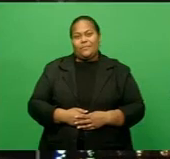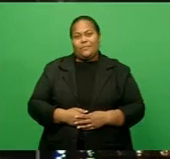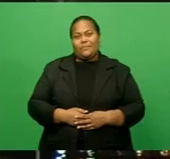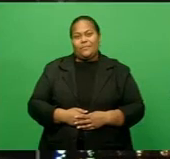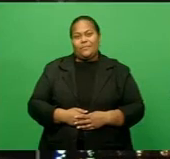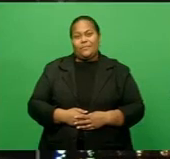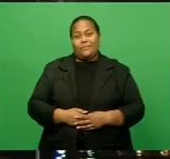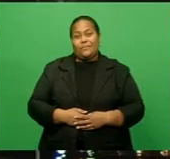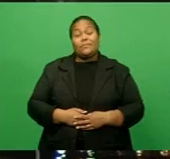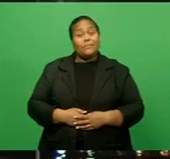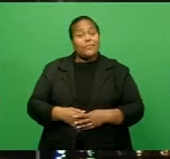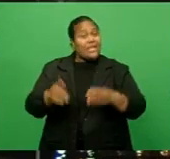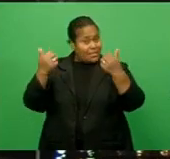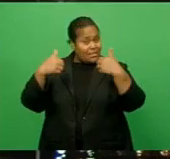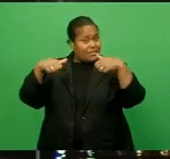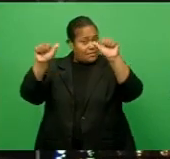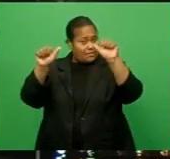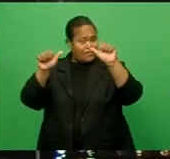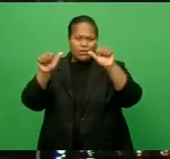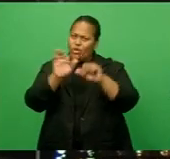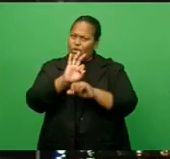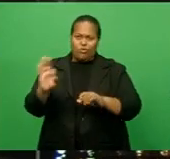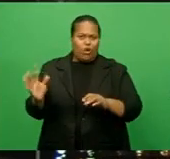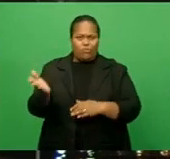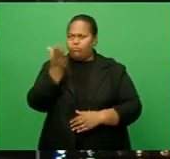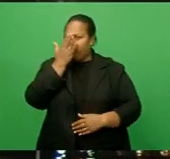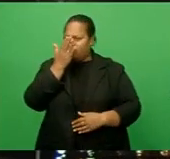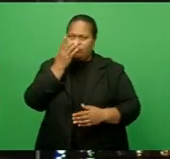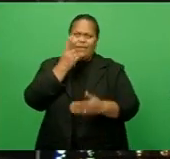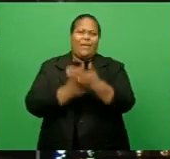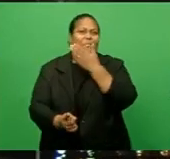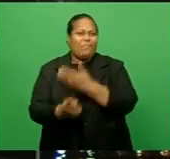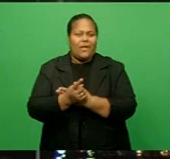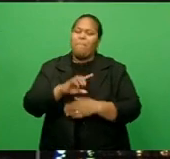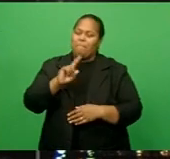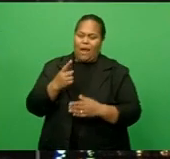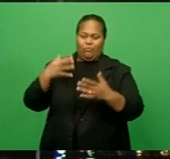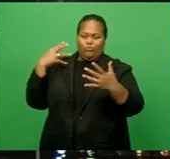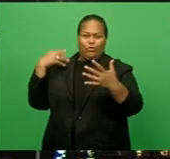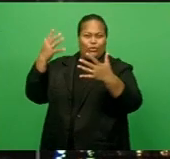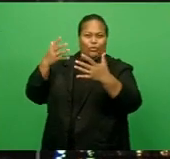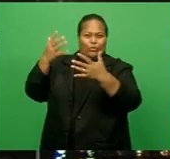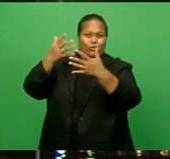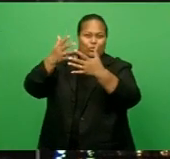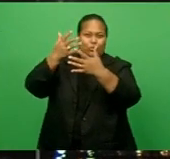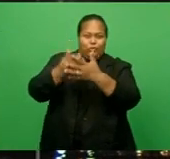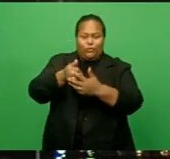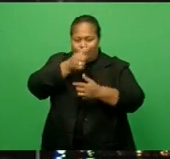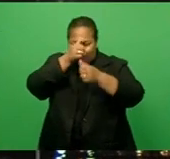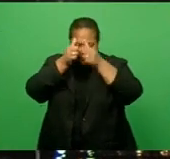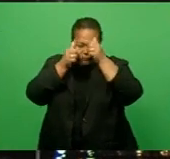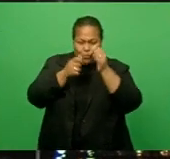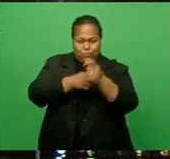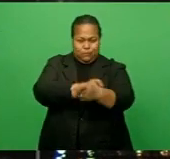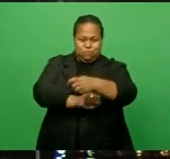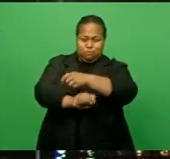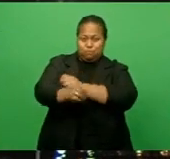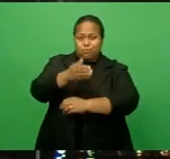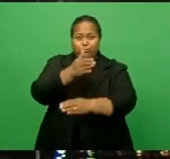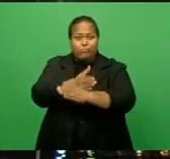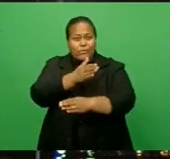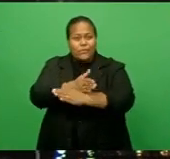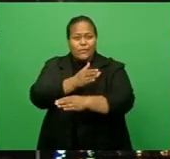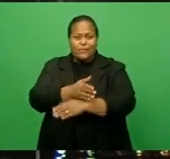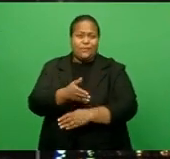Success does not happen overnight. It is the culmination of one's hard work, shedding blood, sweat and tears. This has been a